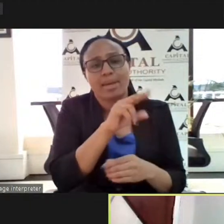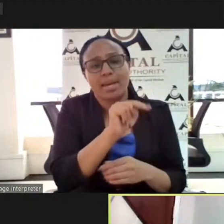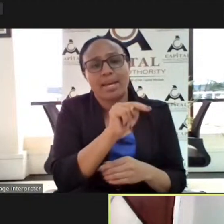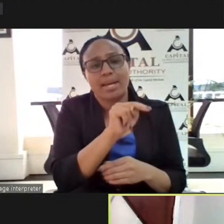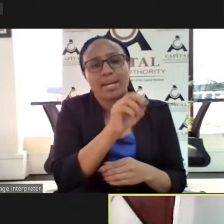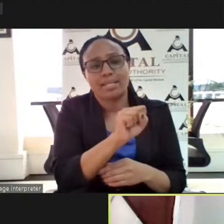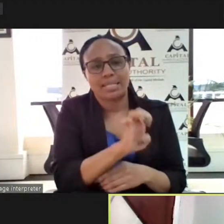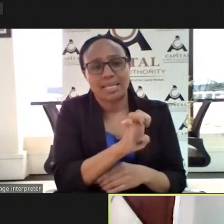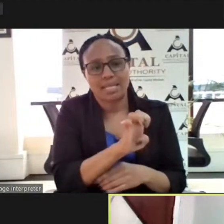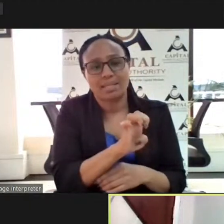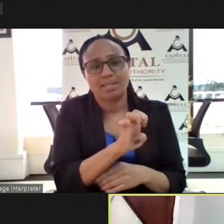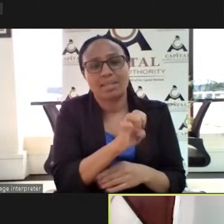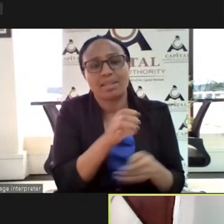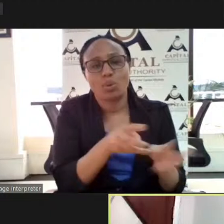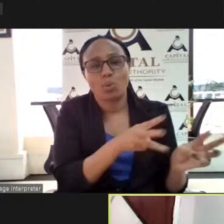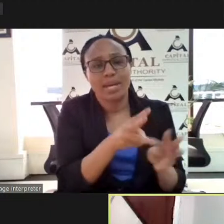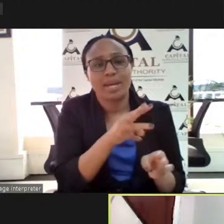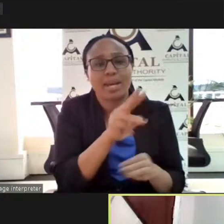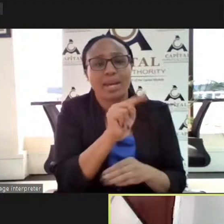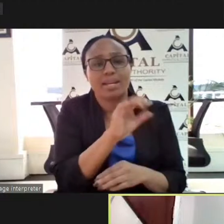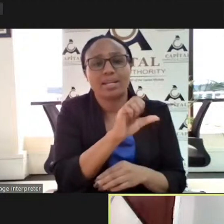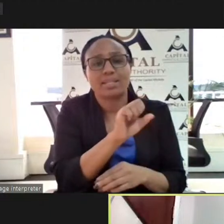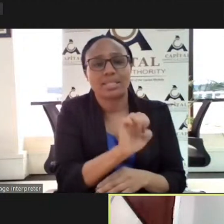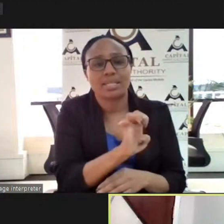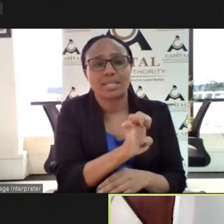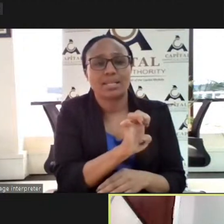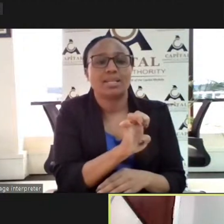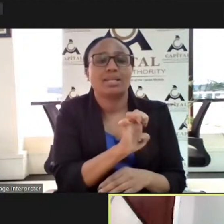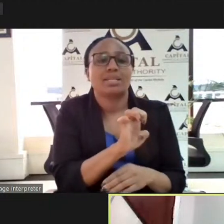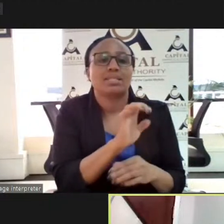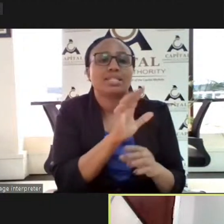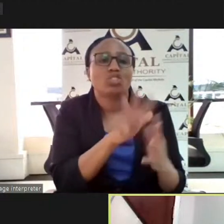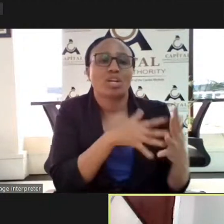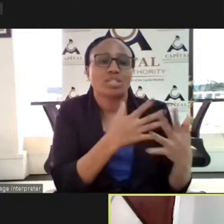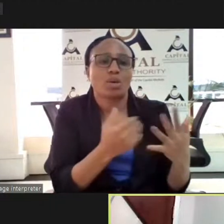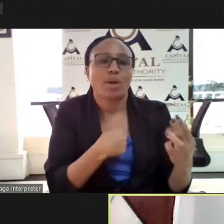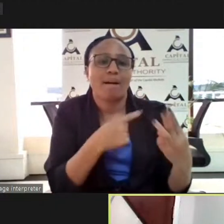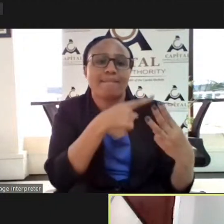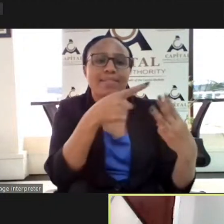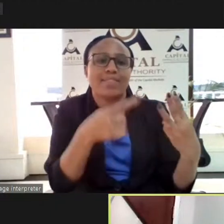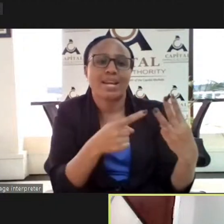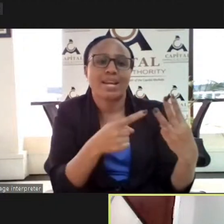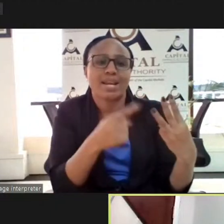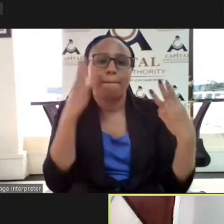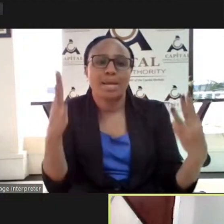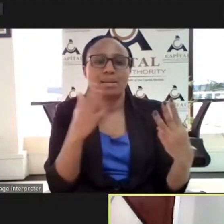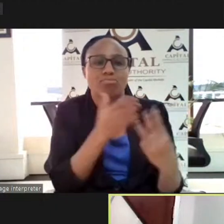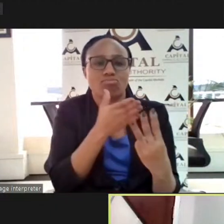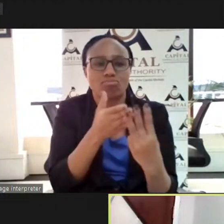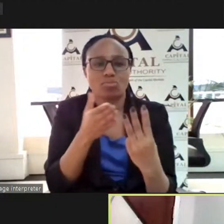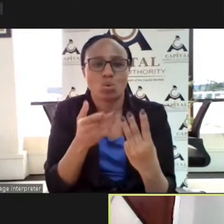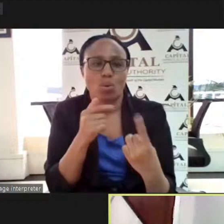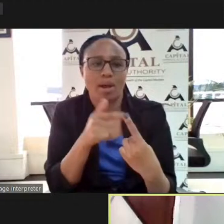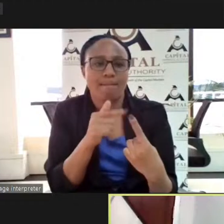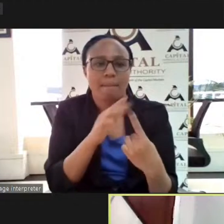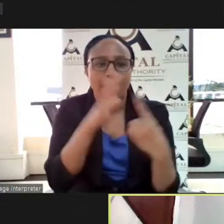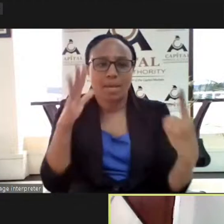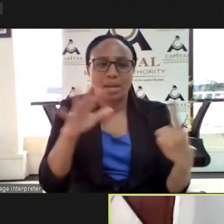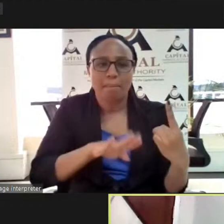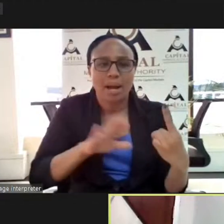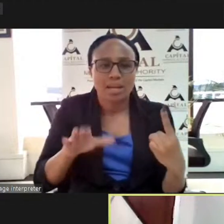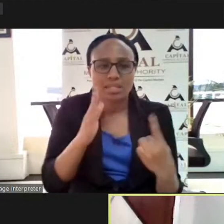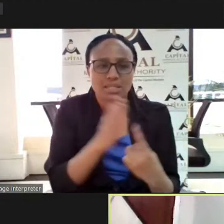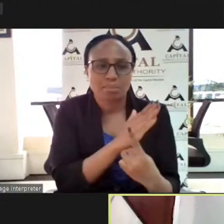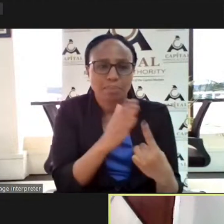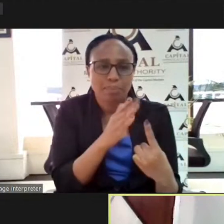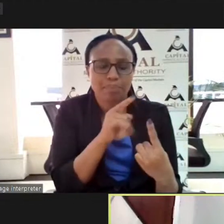that the Nairobi Securities Exchange is structured is such that we have three main market segments. We have the main market segment, which